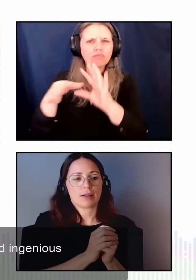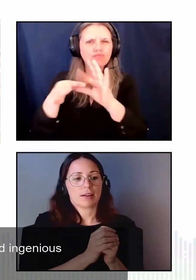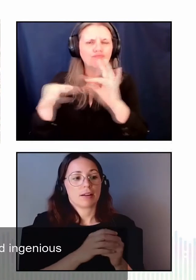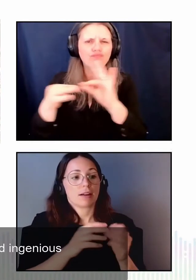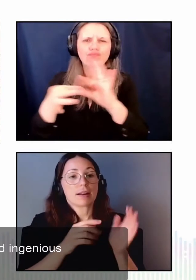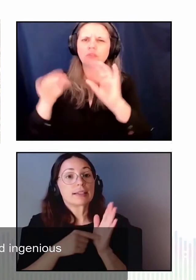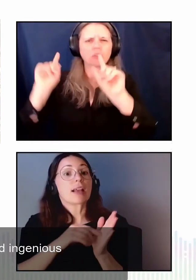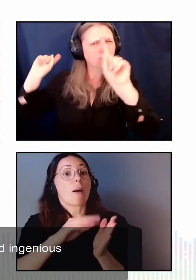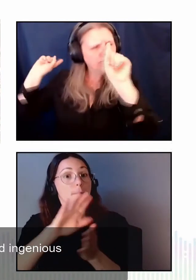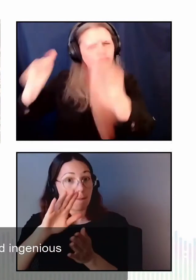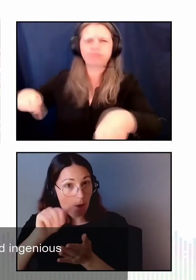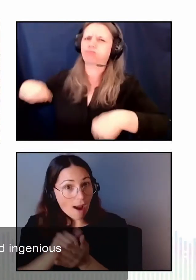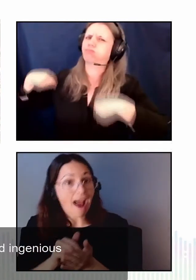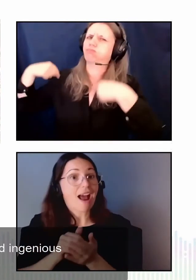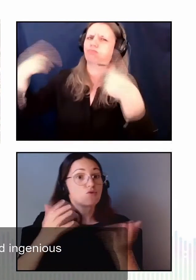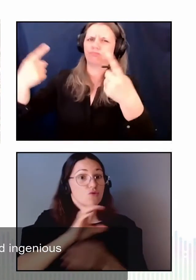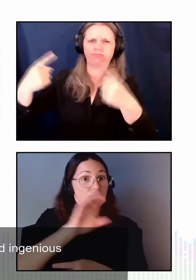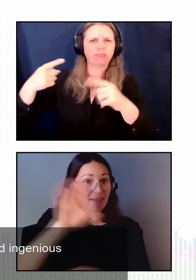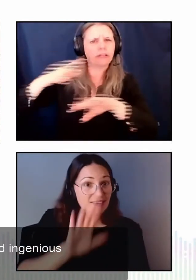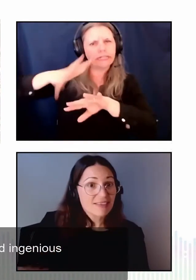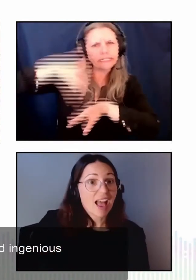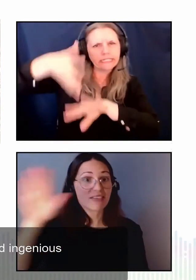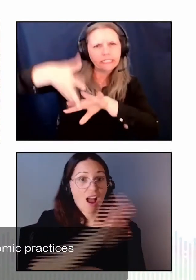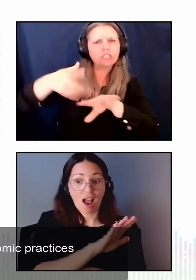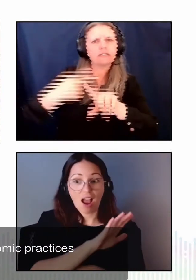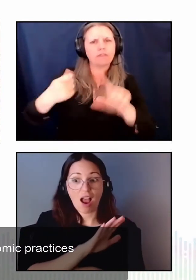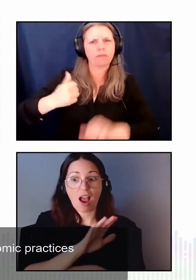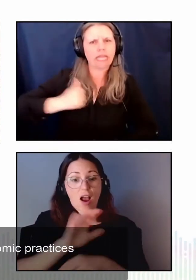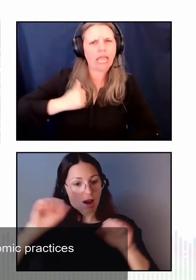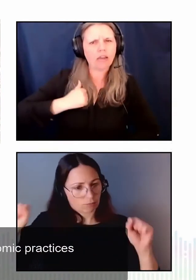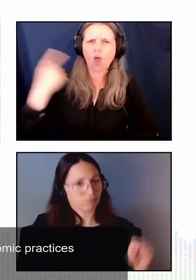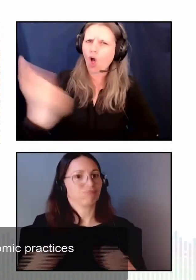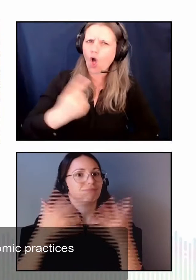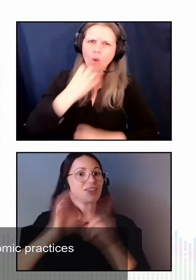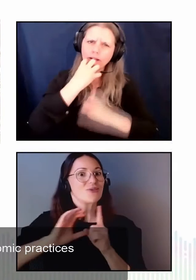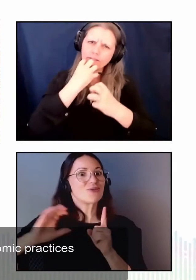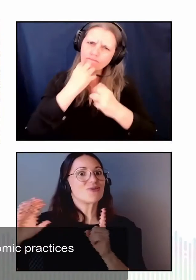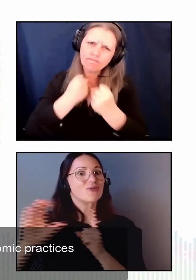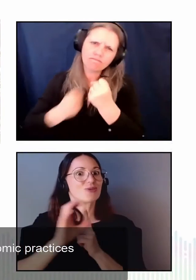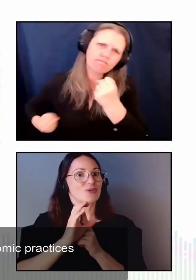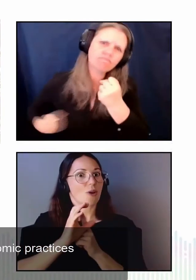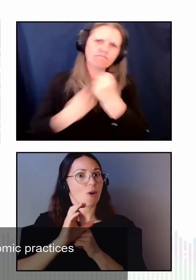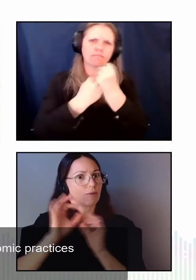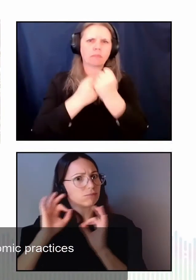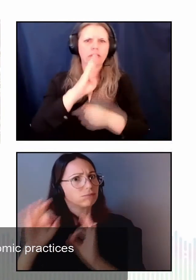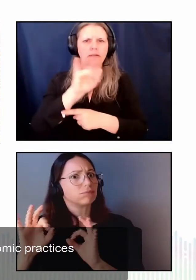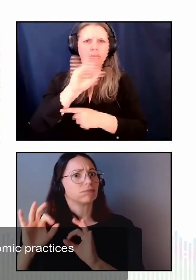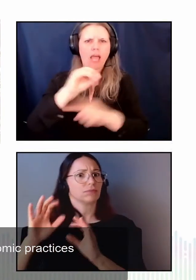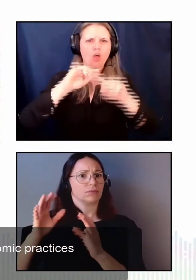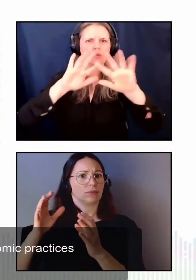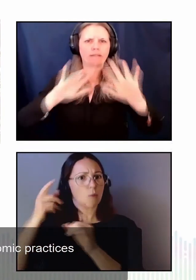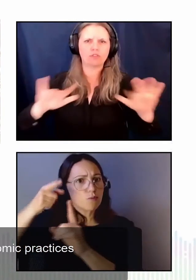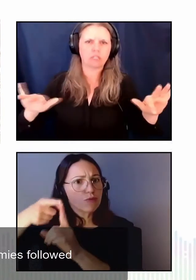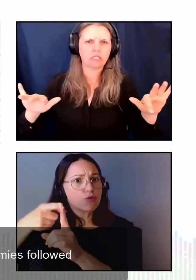been diligent and ingenious cultivators of biological diversity through advanced economic